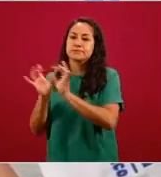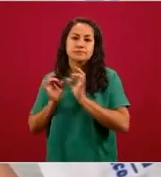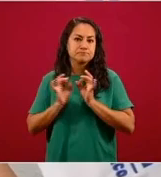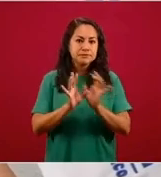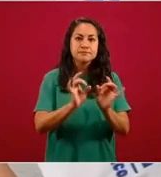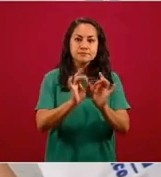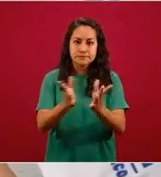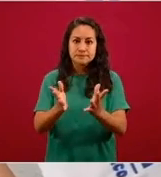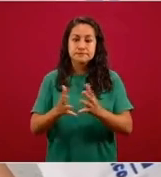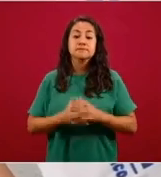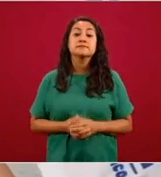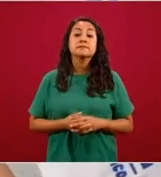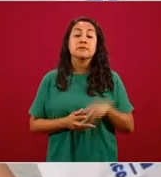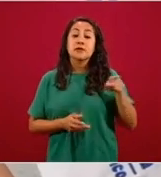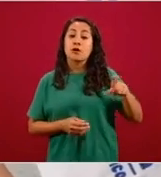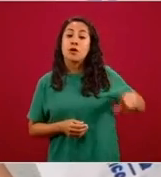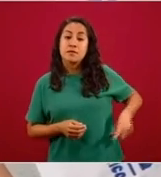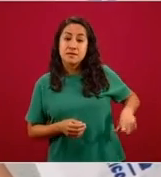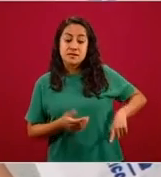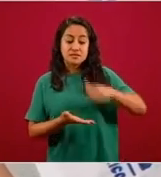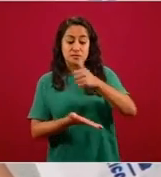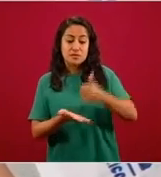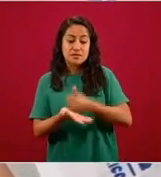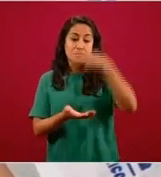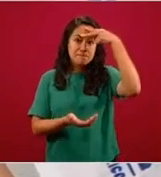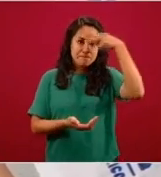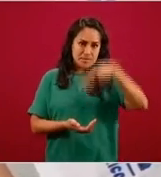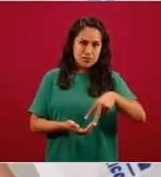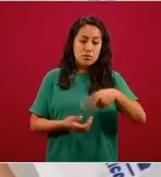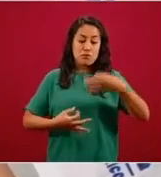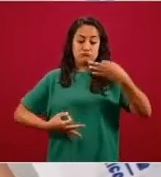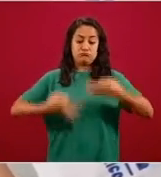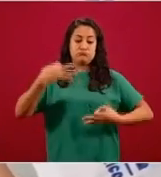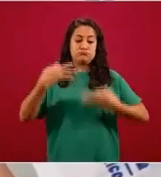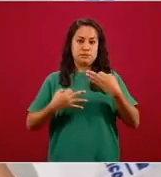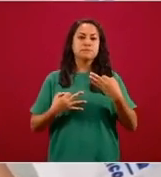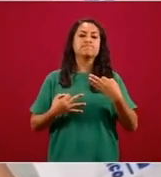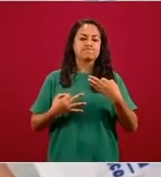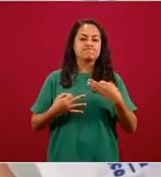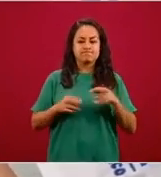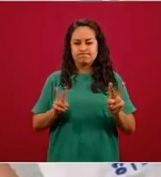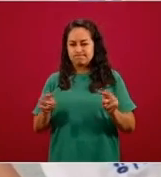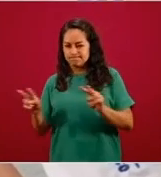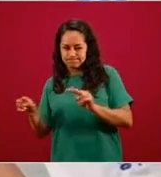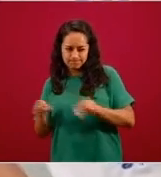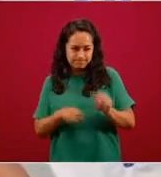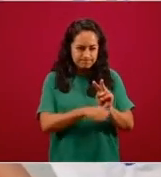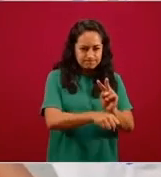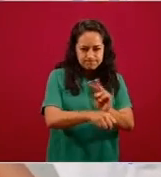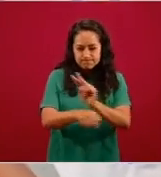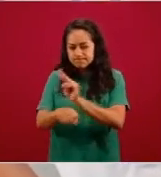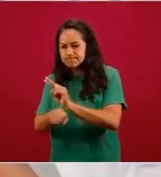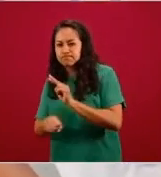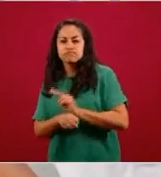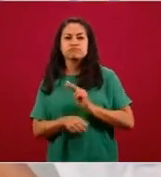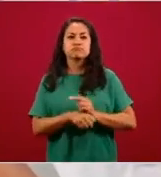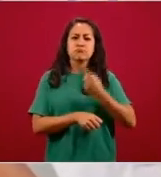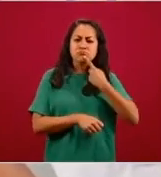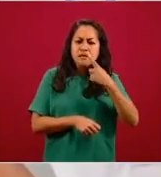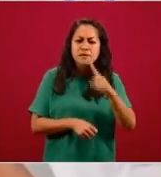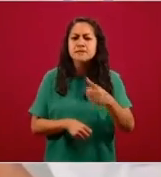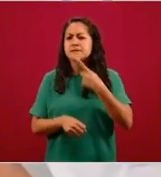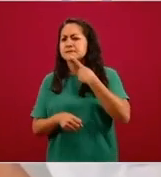which all of us are vulnerable. The Mexico City government and the prosecutor's office will